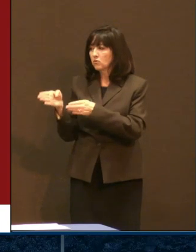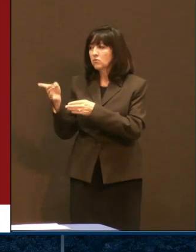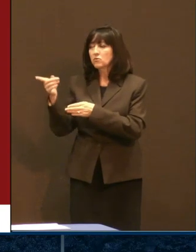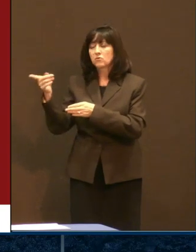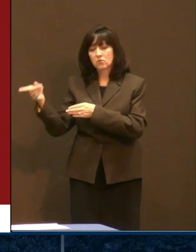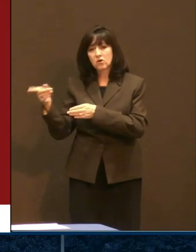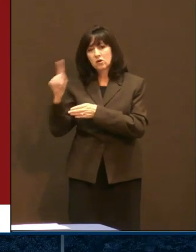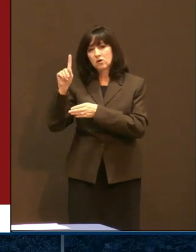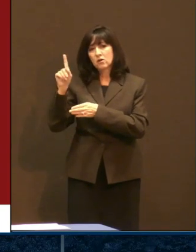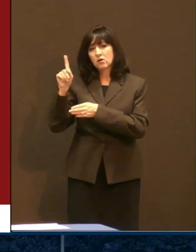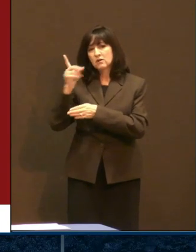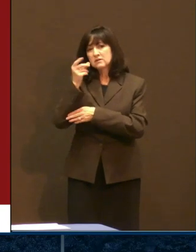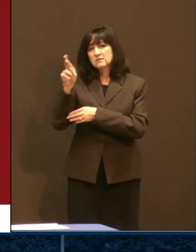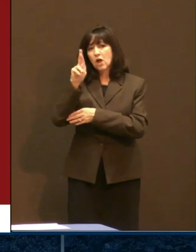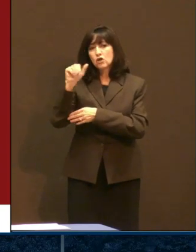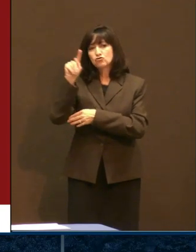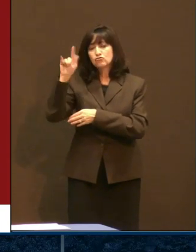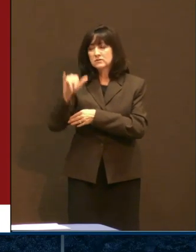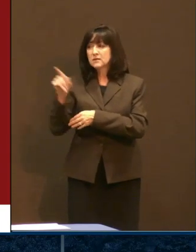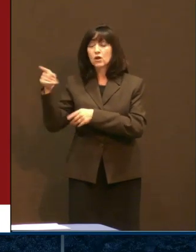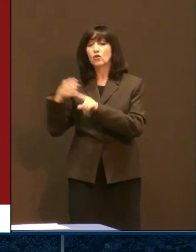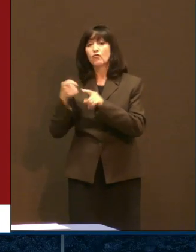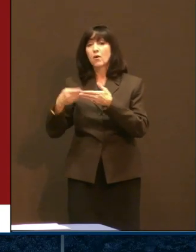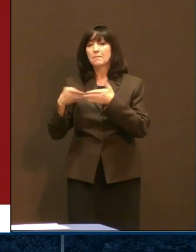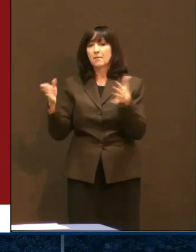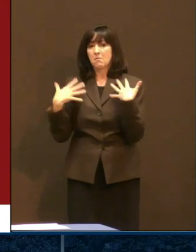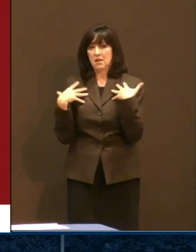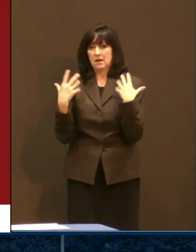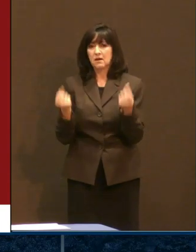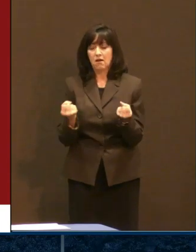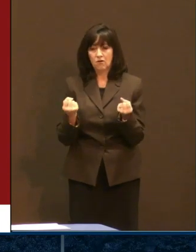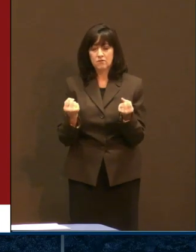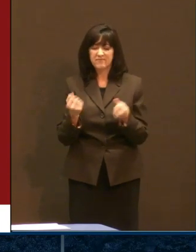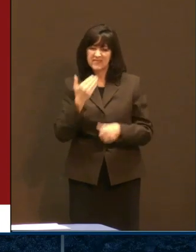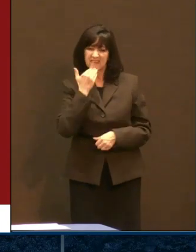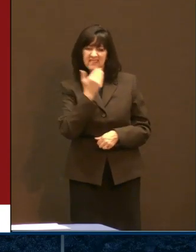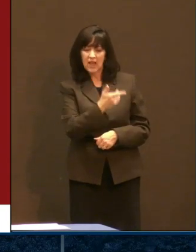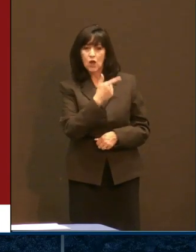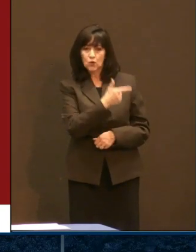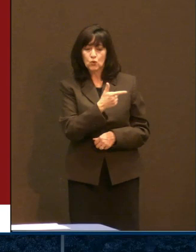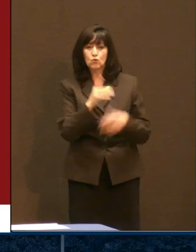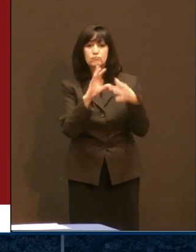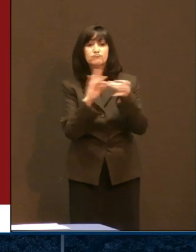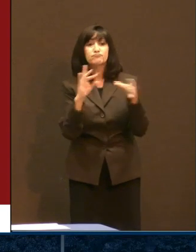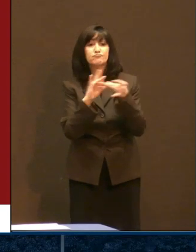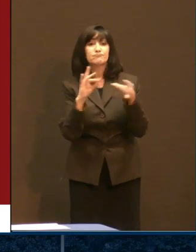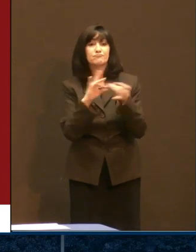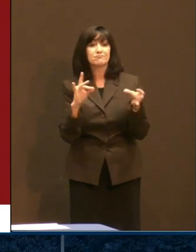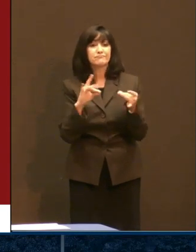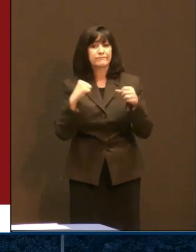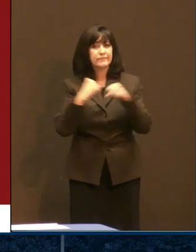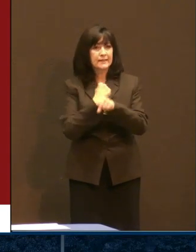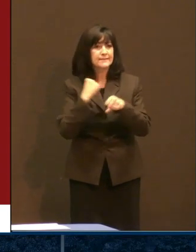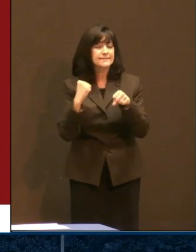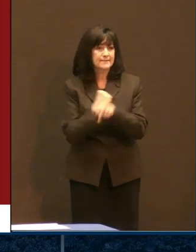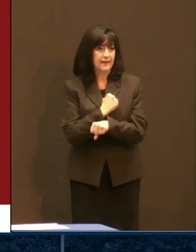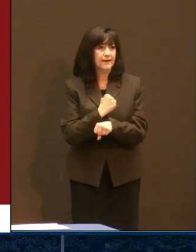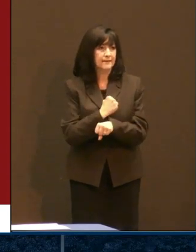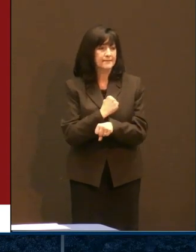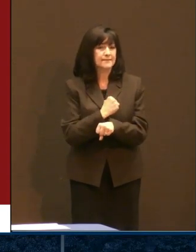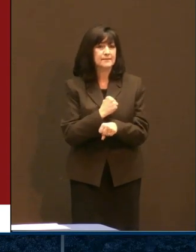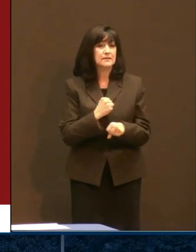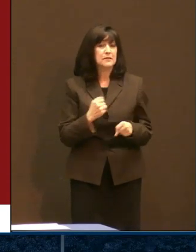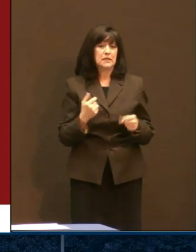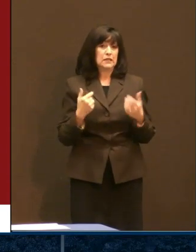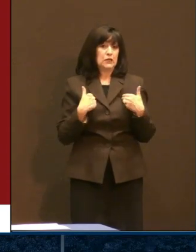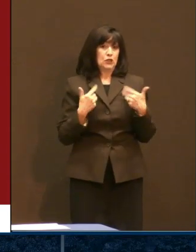Thank you for going over the data. The last thing I would want to do is spread false hope in